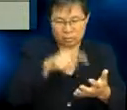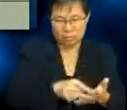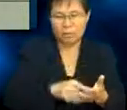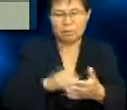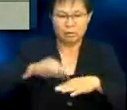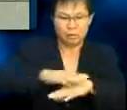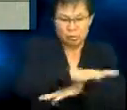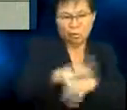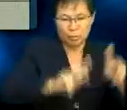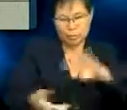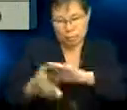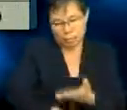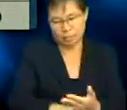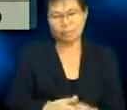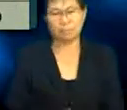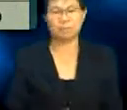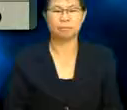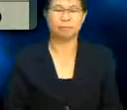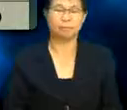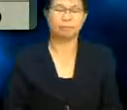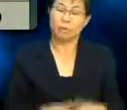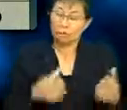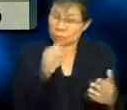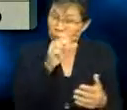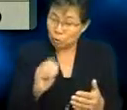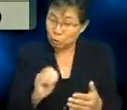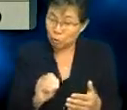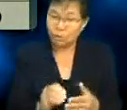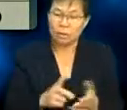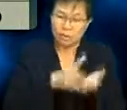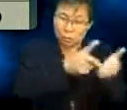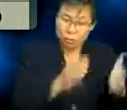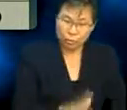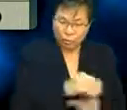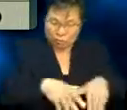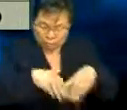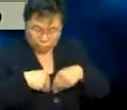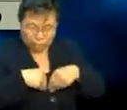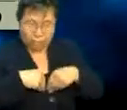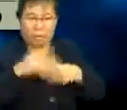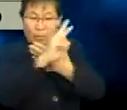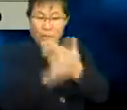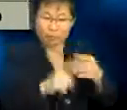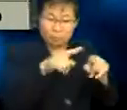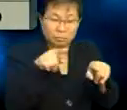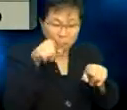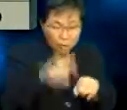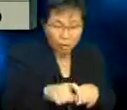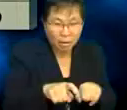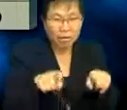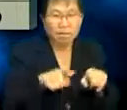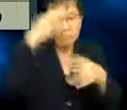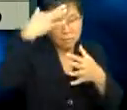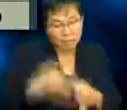take place and this can cause people to die. So, the donor and recipient's